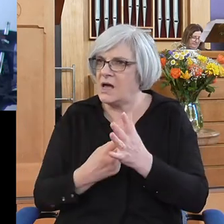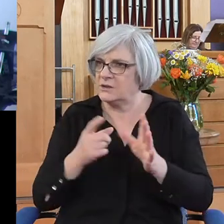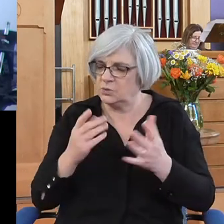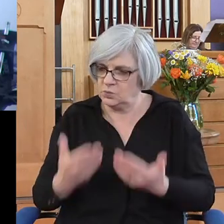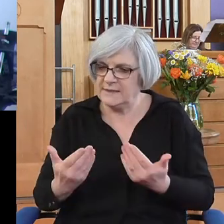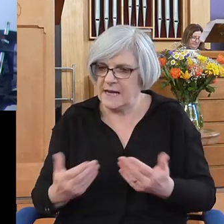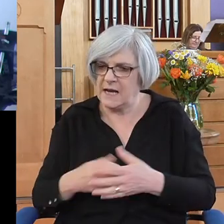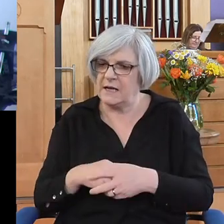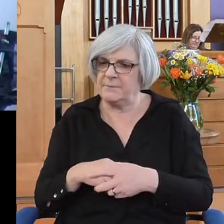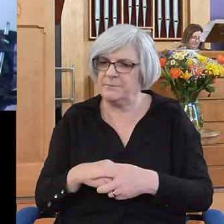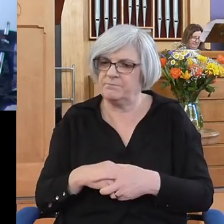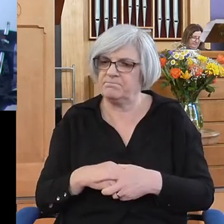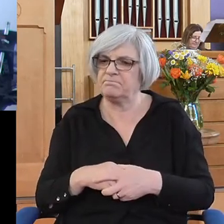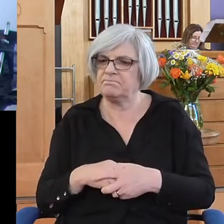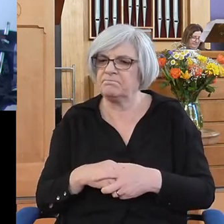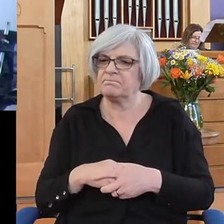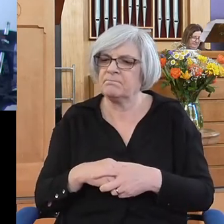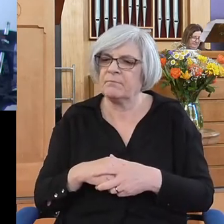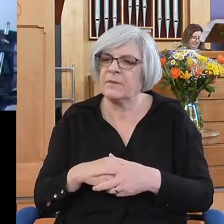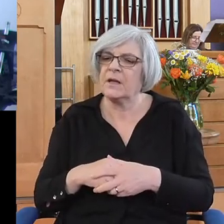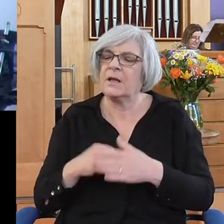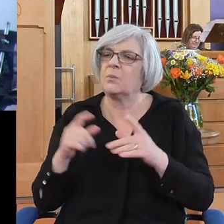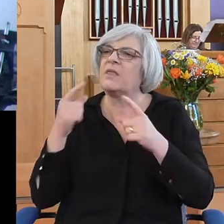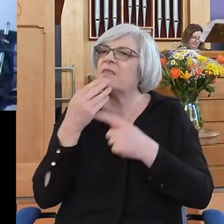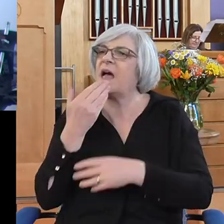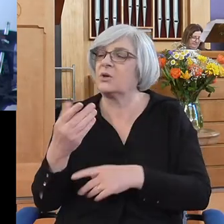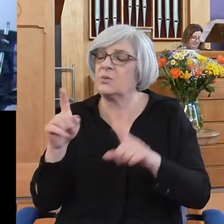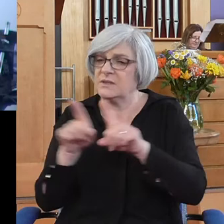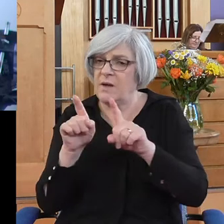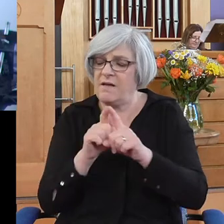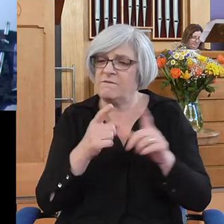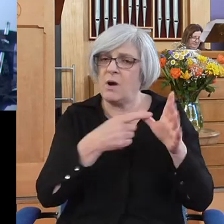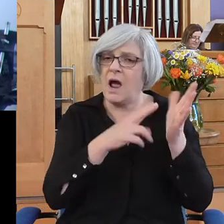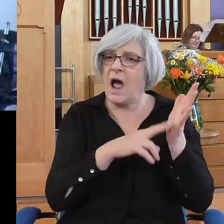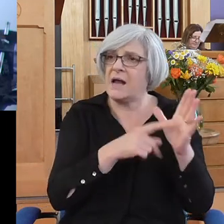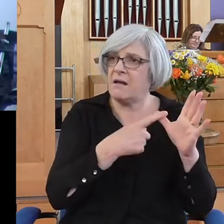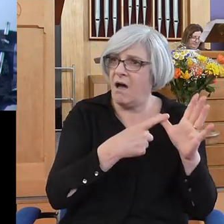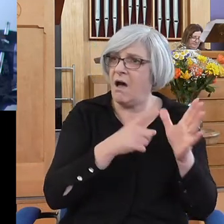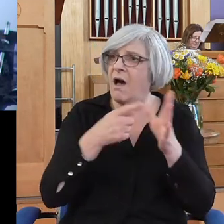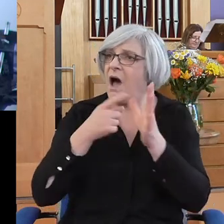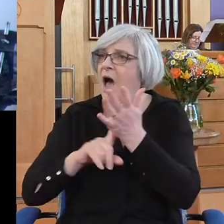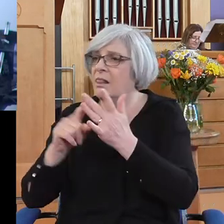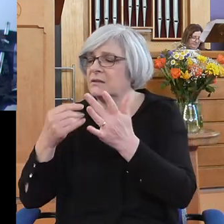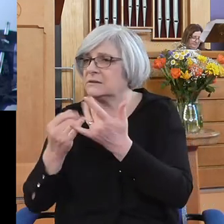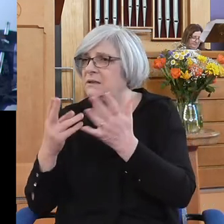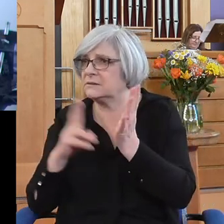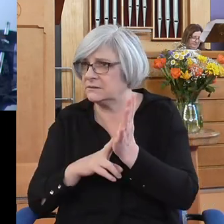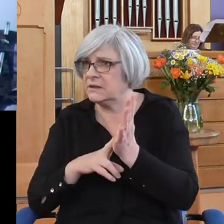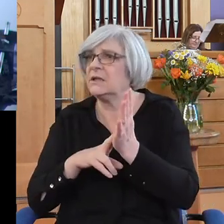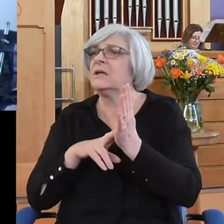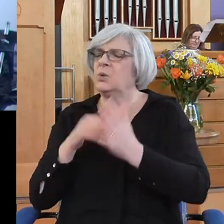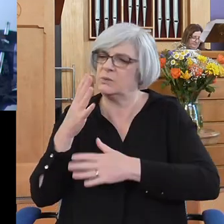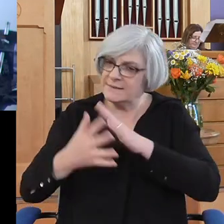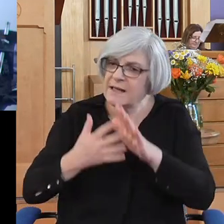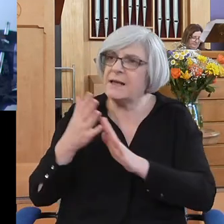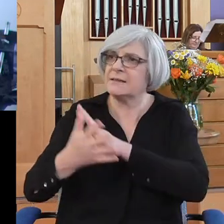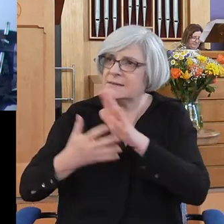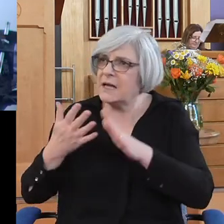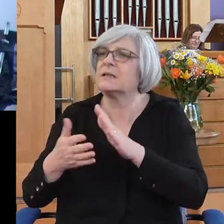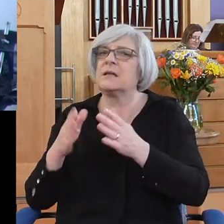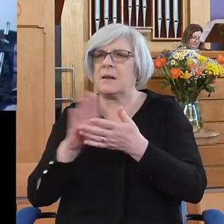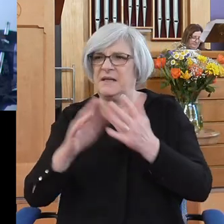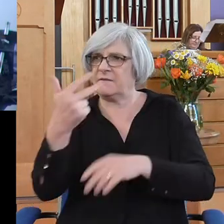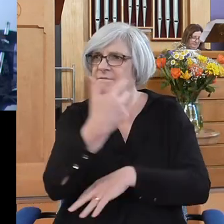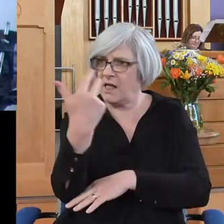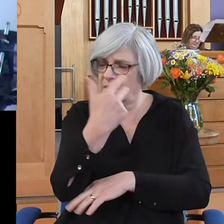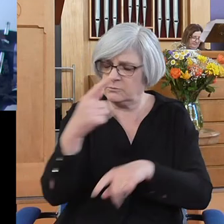name. And we thank you too for Anna and Alison, who through their signing being live streamed can reach so many who